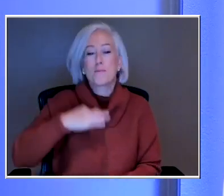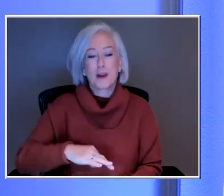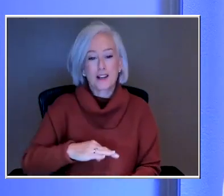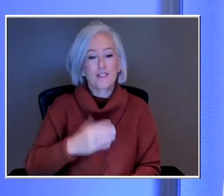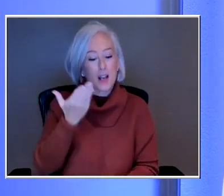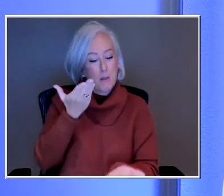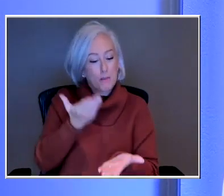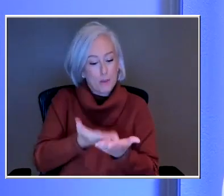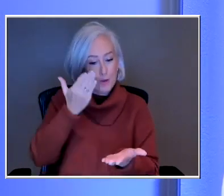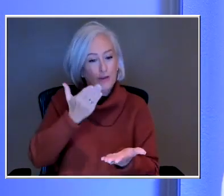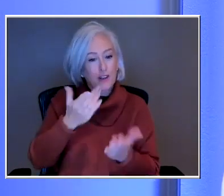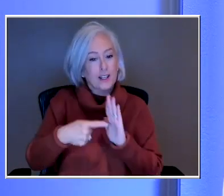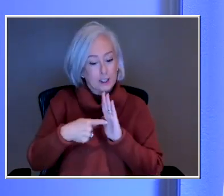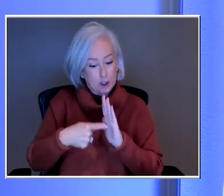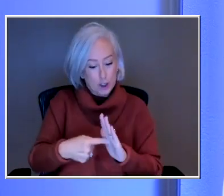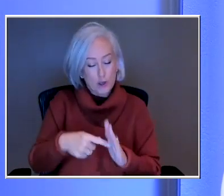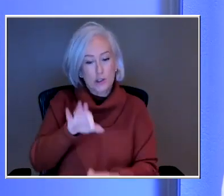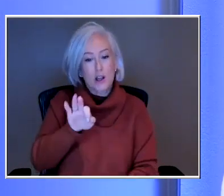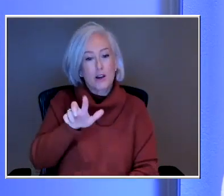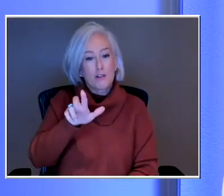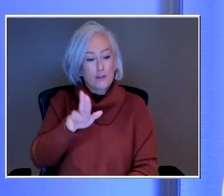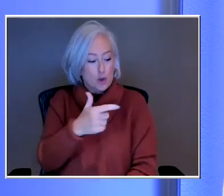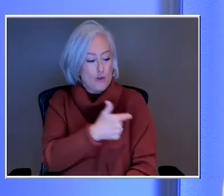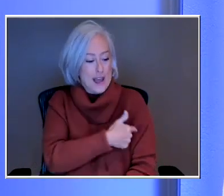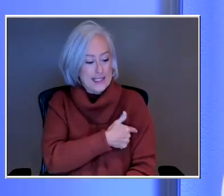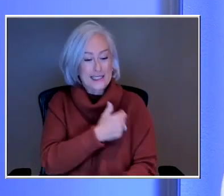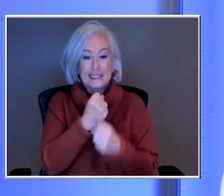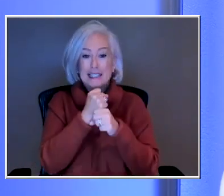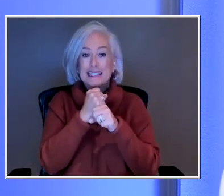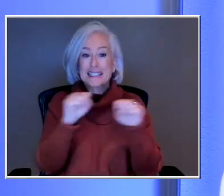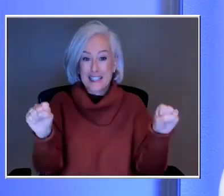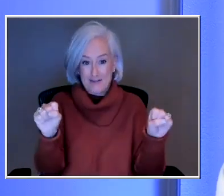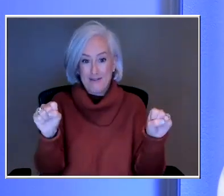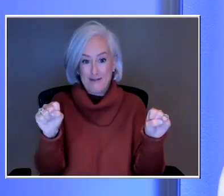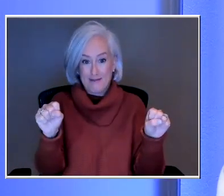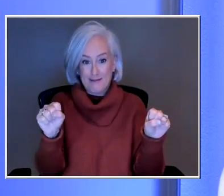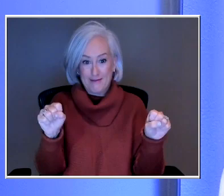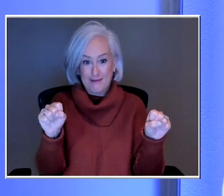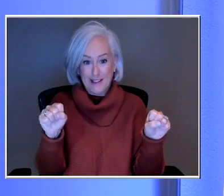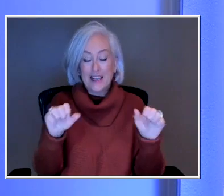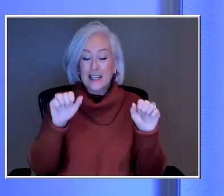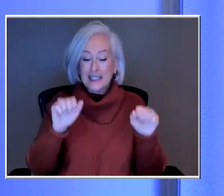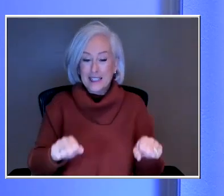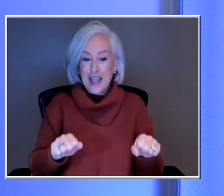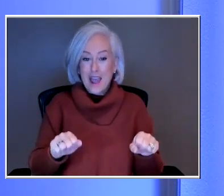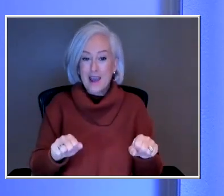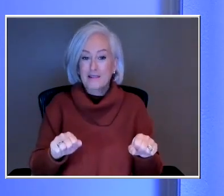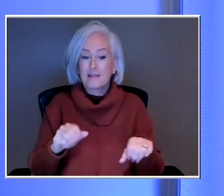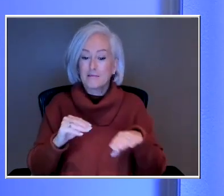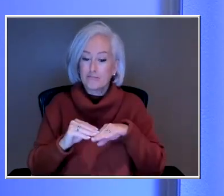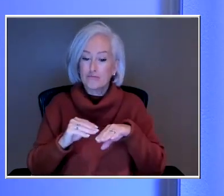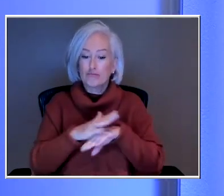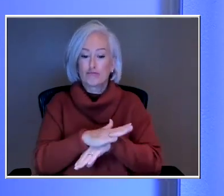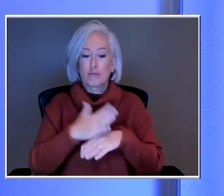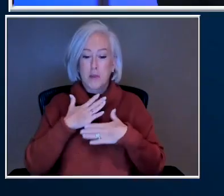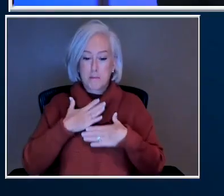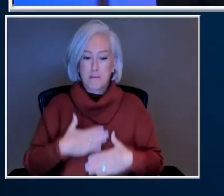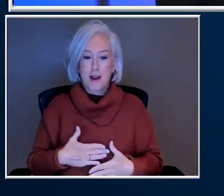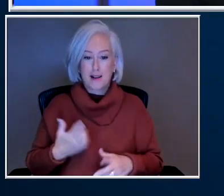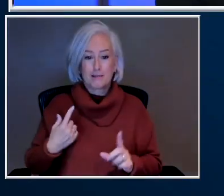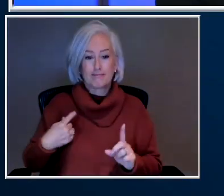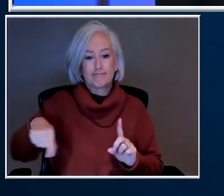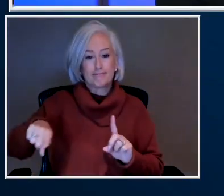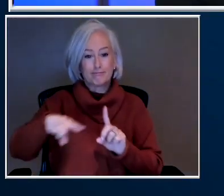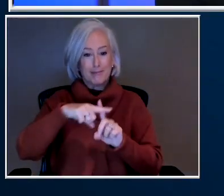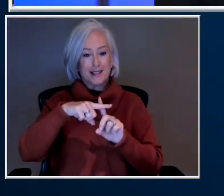shows that getting influenza vaccine is safe and also can have other beneficial effects as well. All right, Hawk,